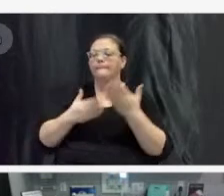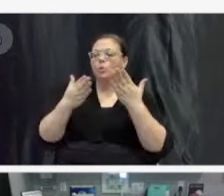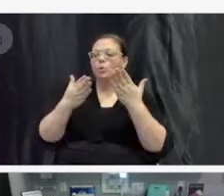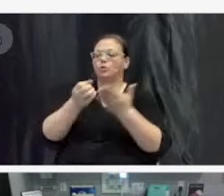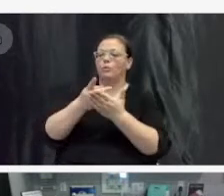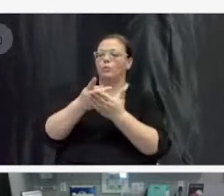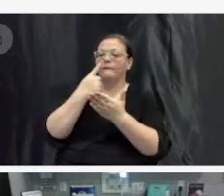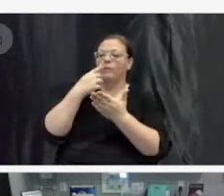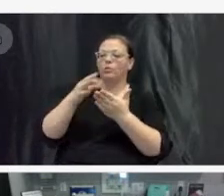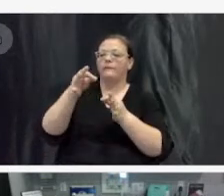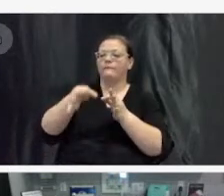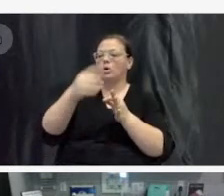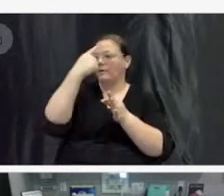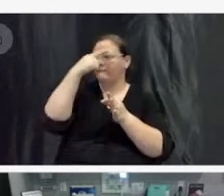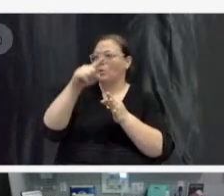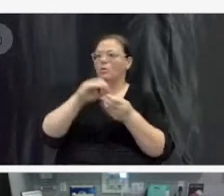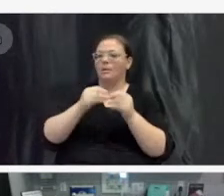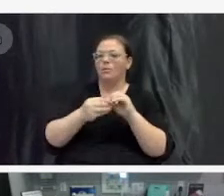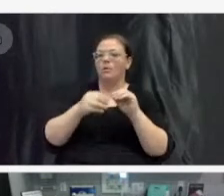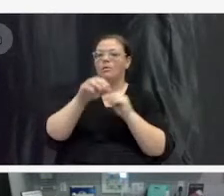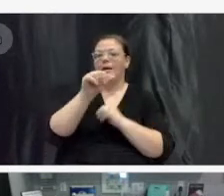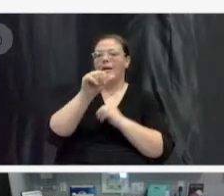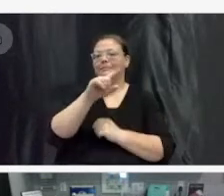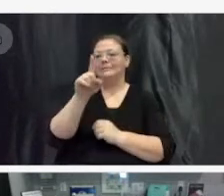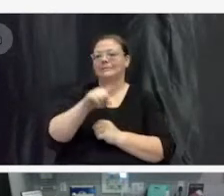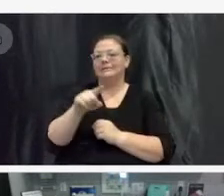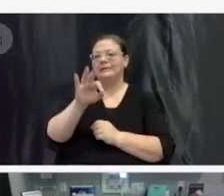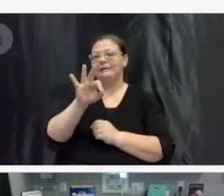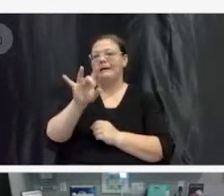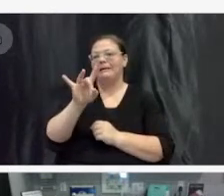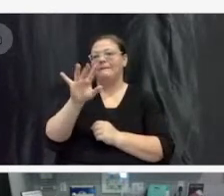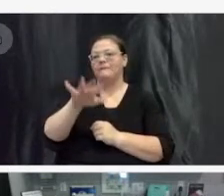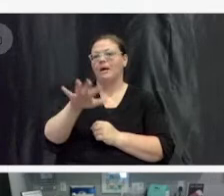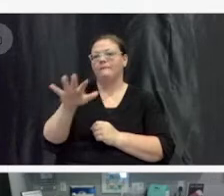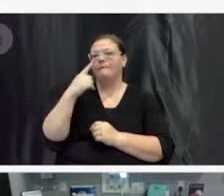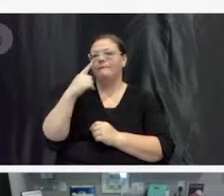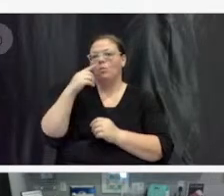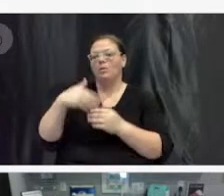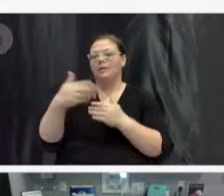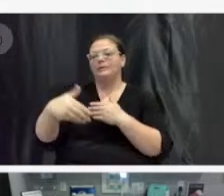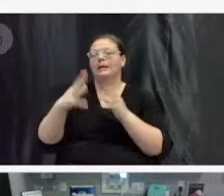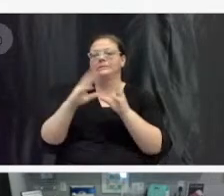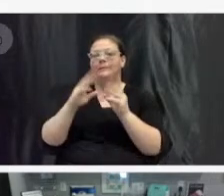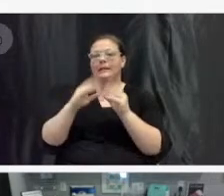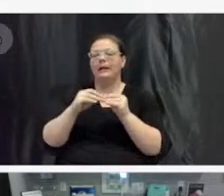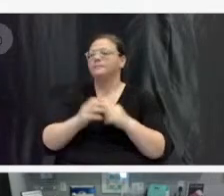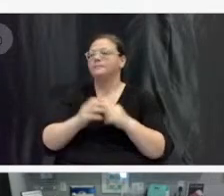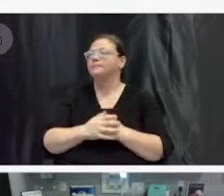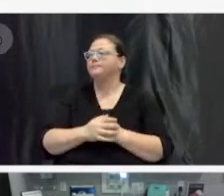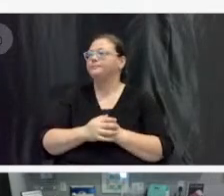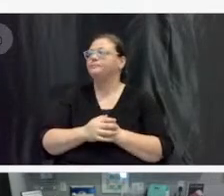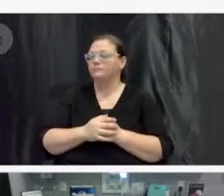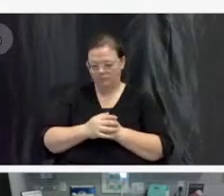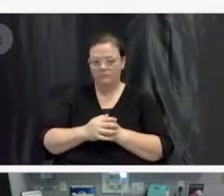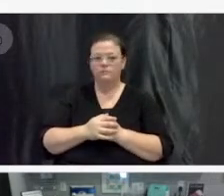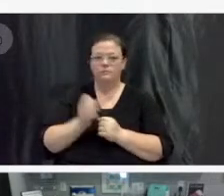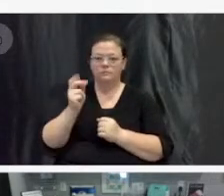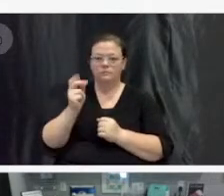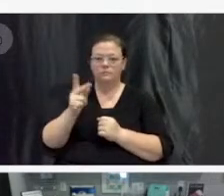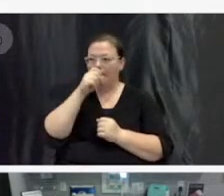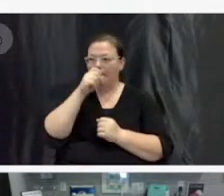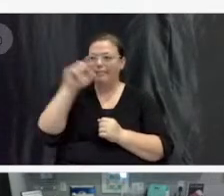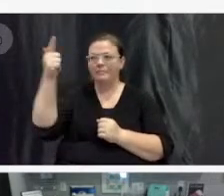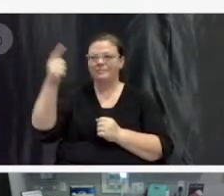the deferral of item 8, Z-9855 until the next planning commission meeting. Thank you.